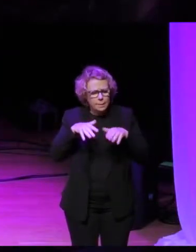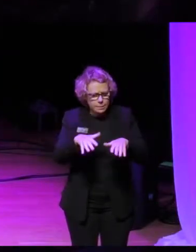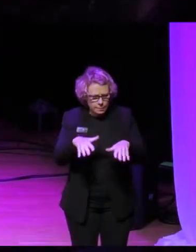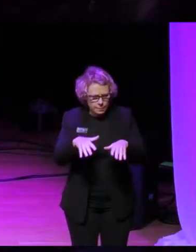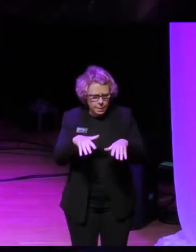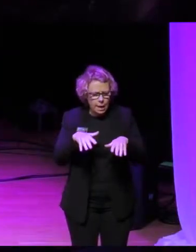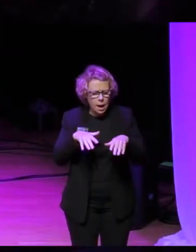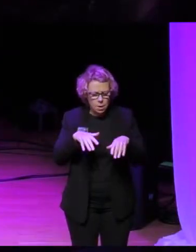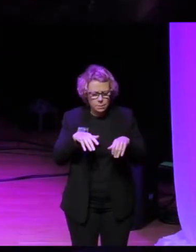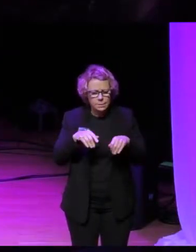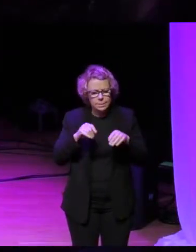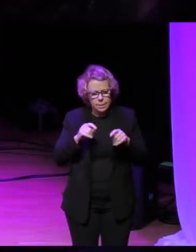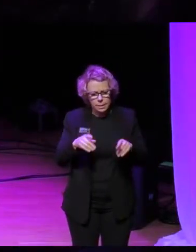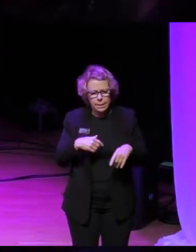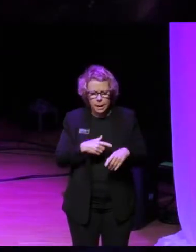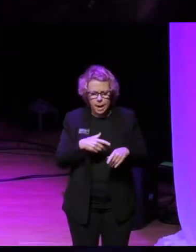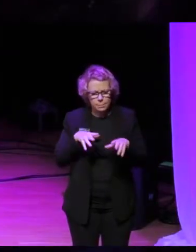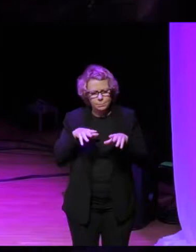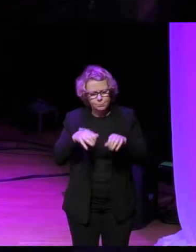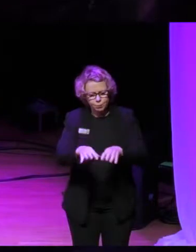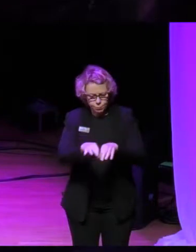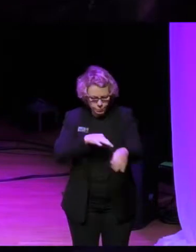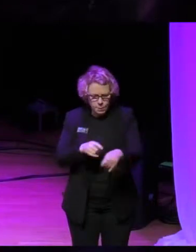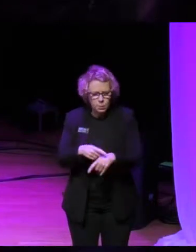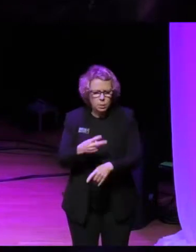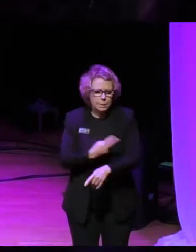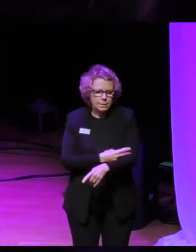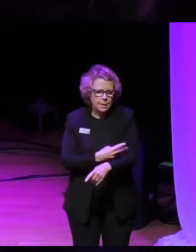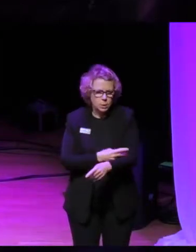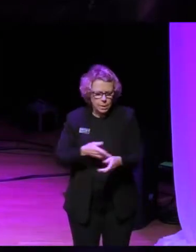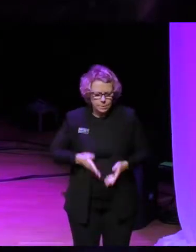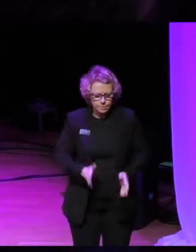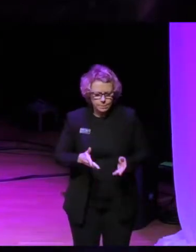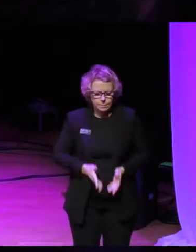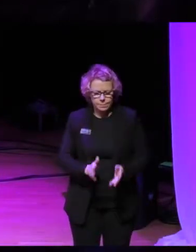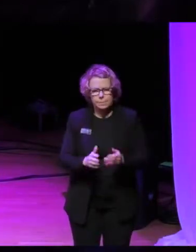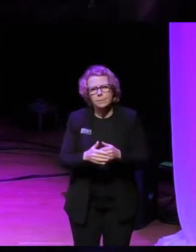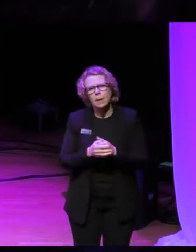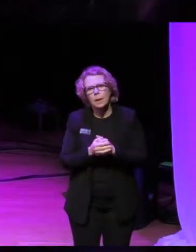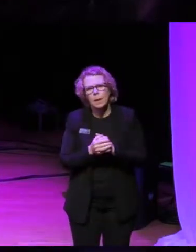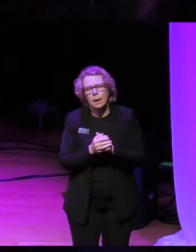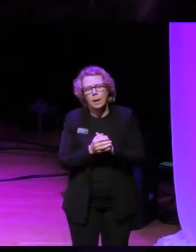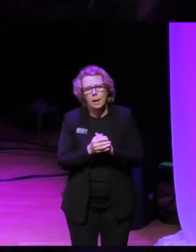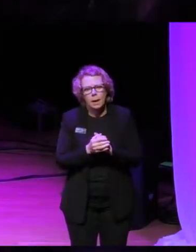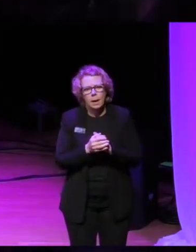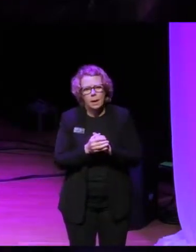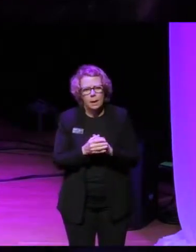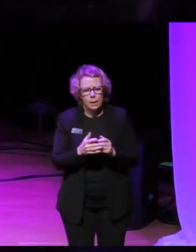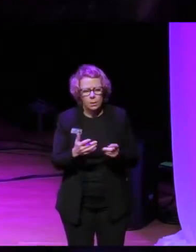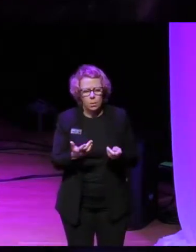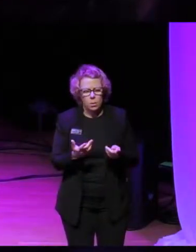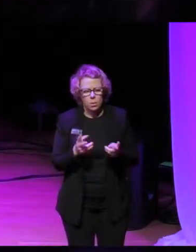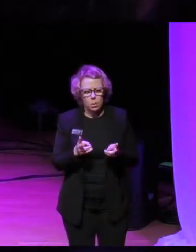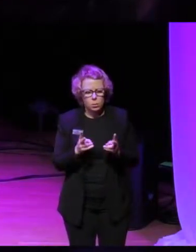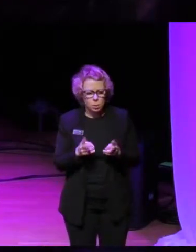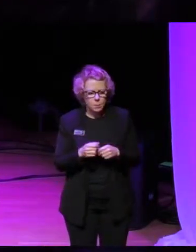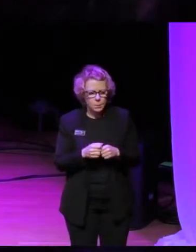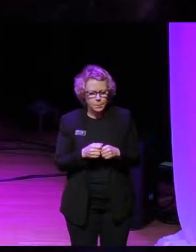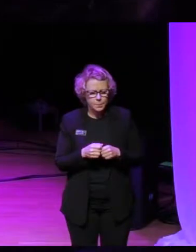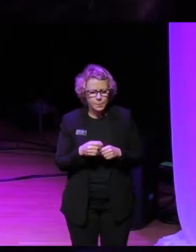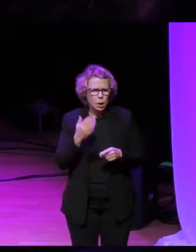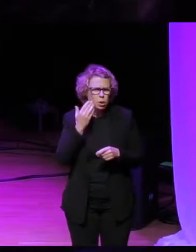which is something that we anticipated, has come in multiple fronts. And most recently, there has been